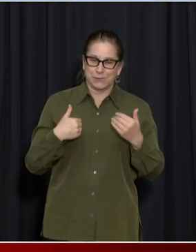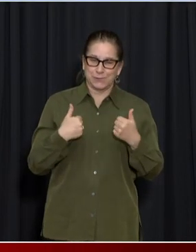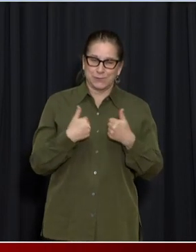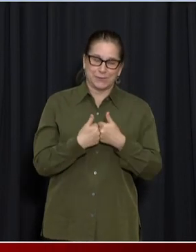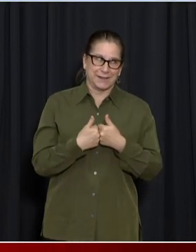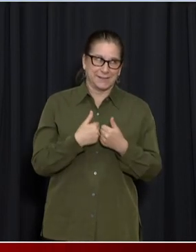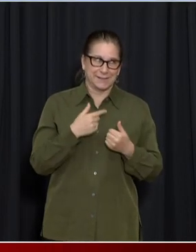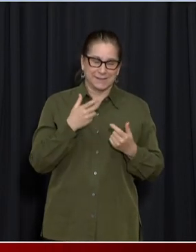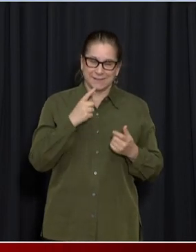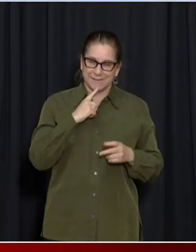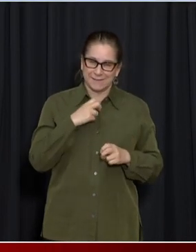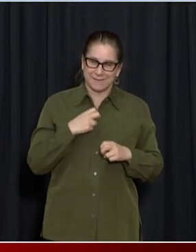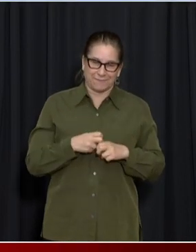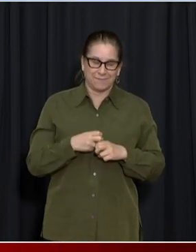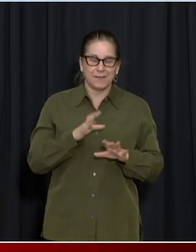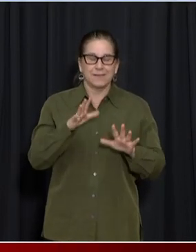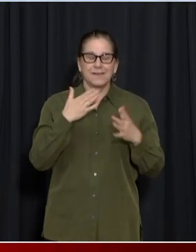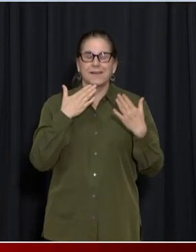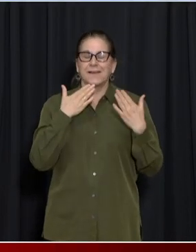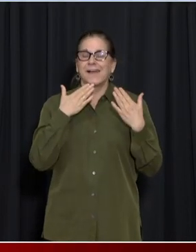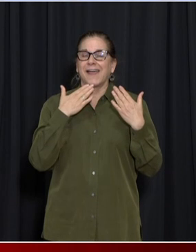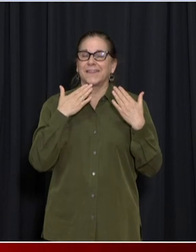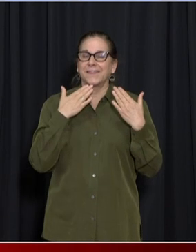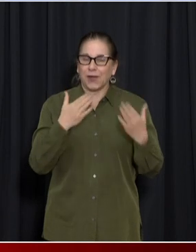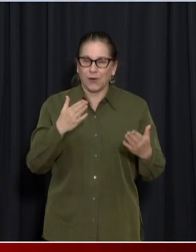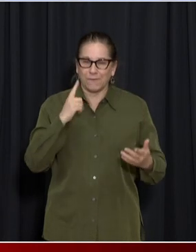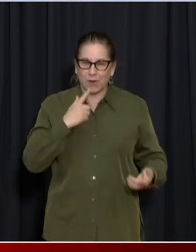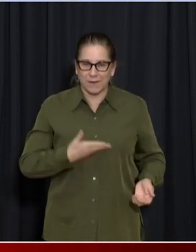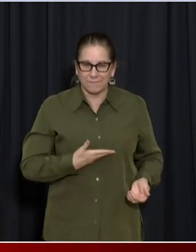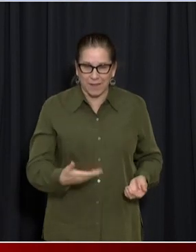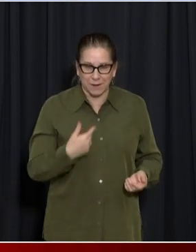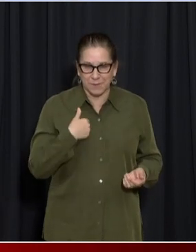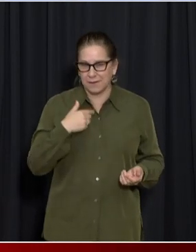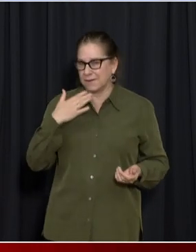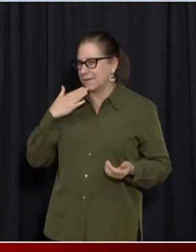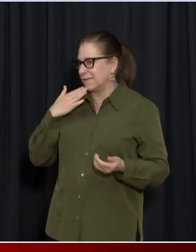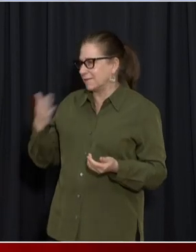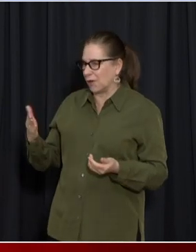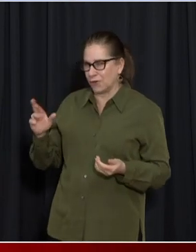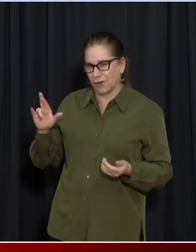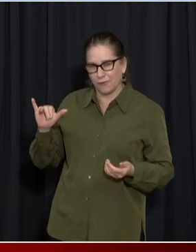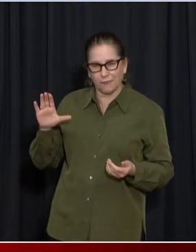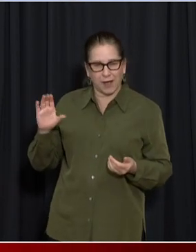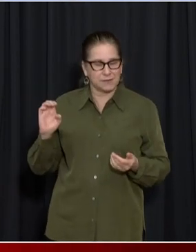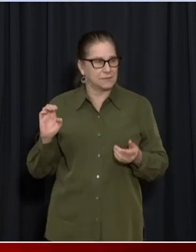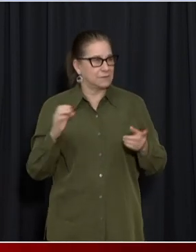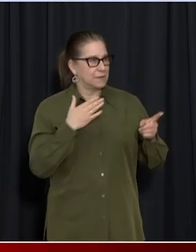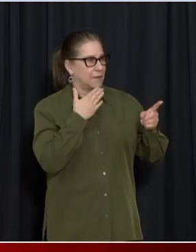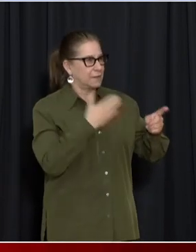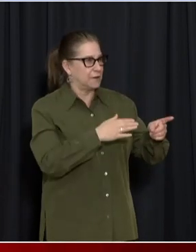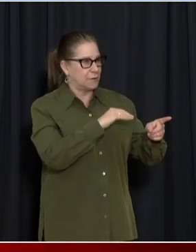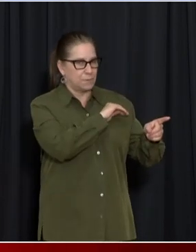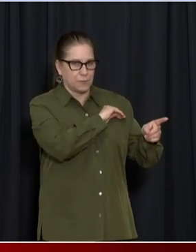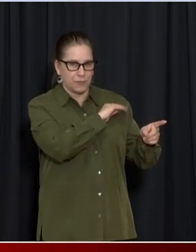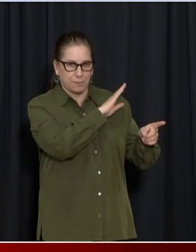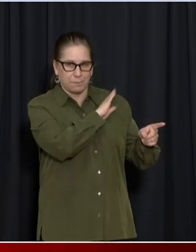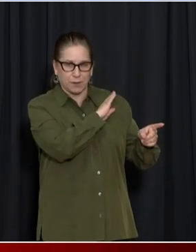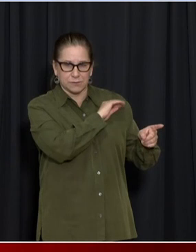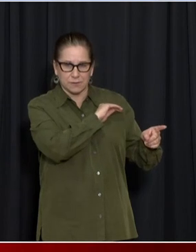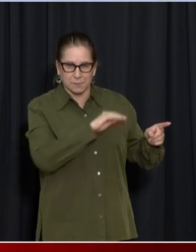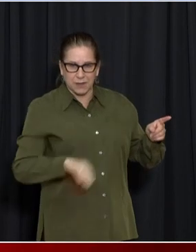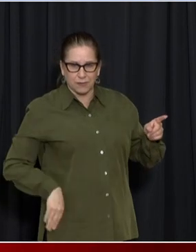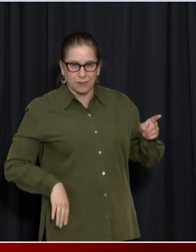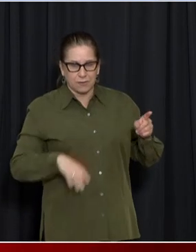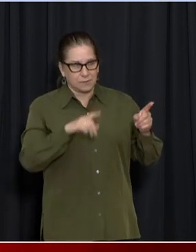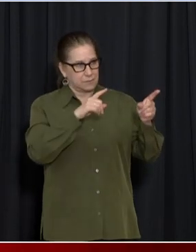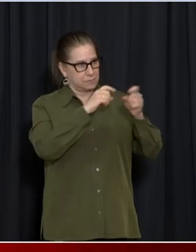the remarks made earlier about thanking the mayor for her vision and her mandate to us with respect